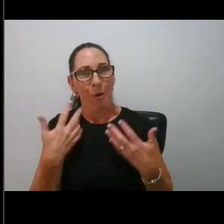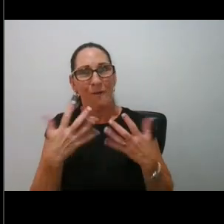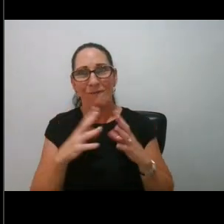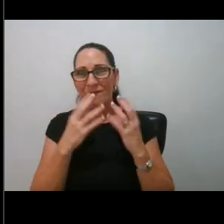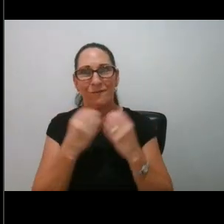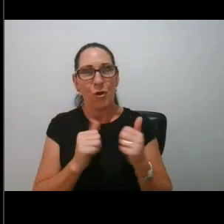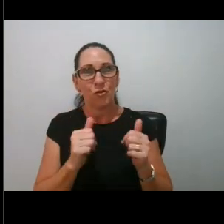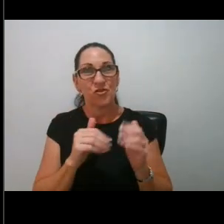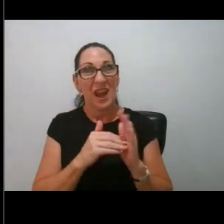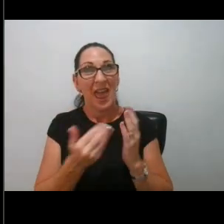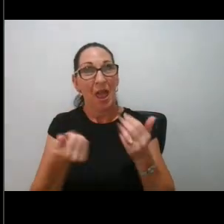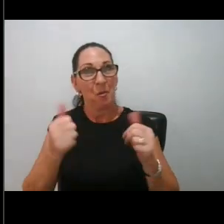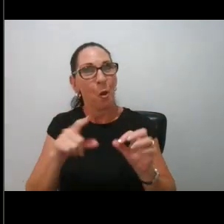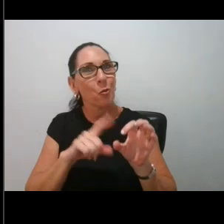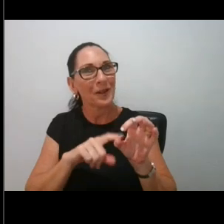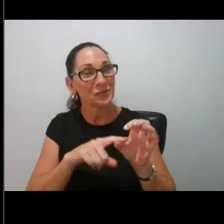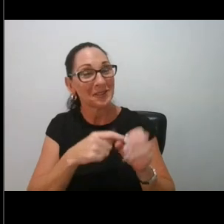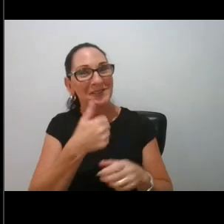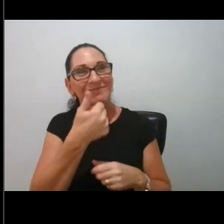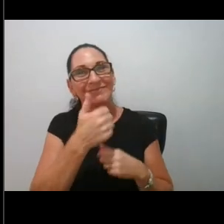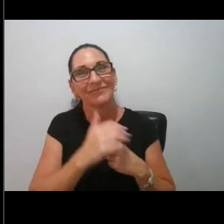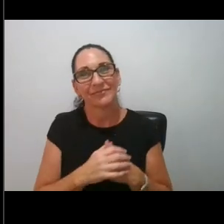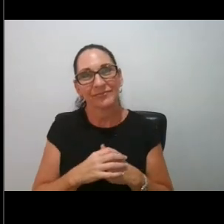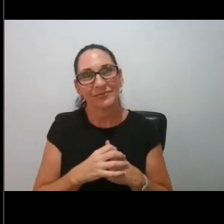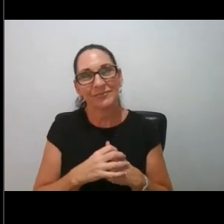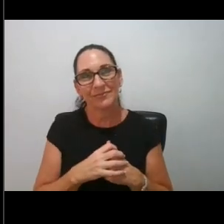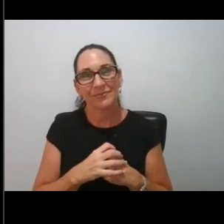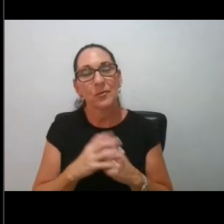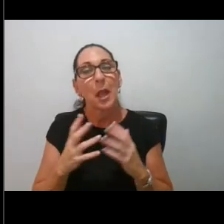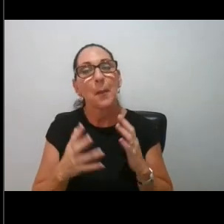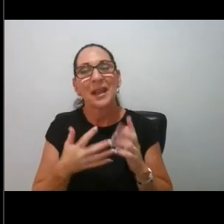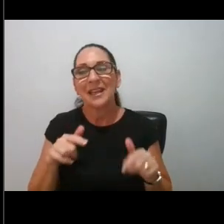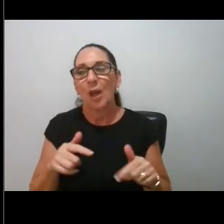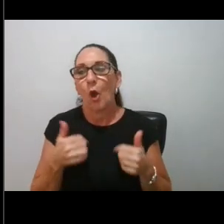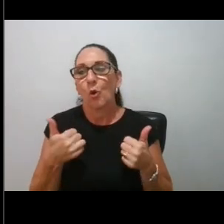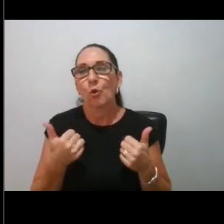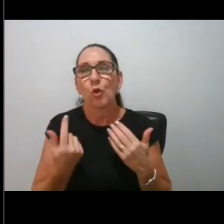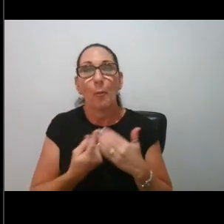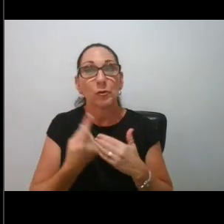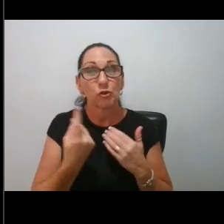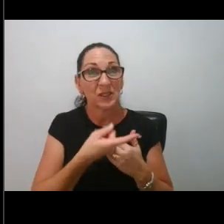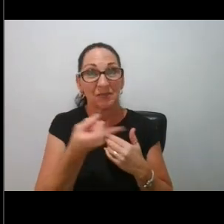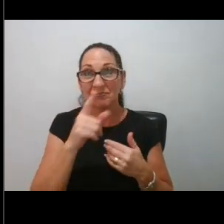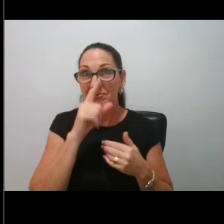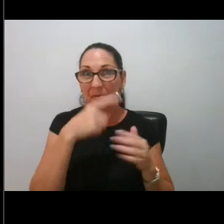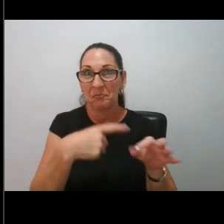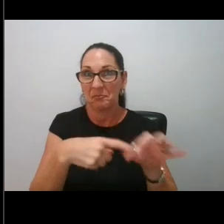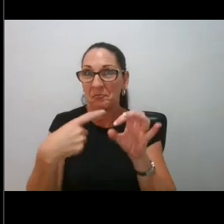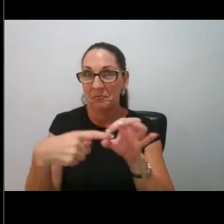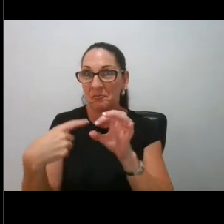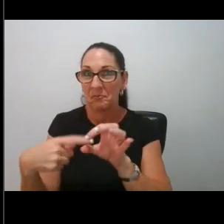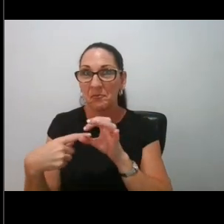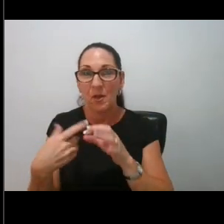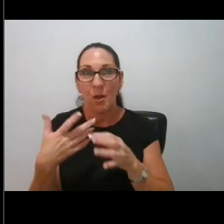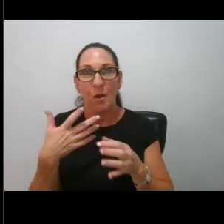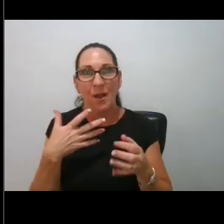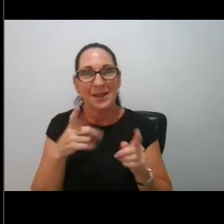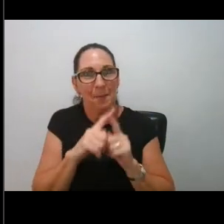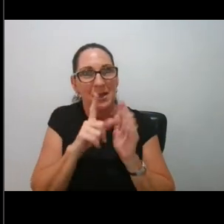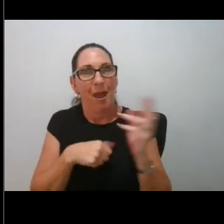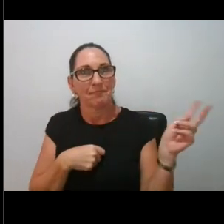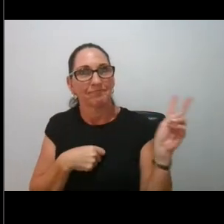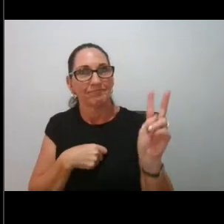is great. So this is an opportunity to ask any questions of our presenters while we've got them here, and I encourage